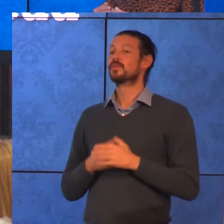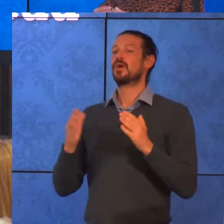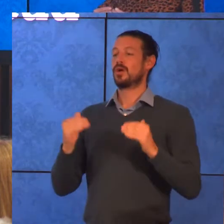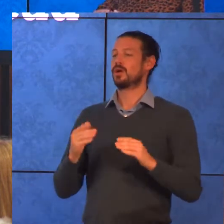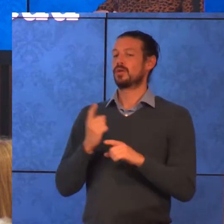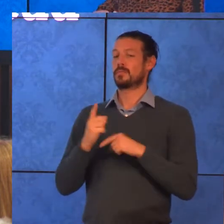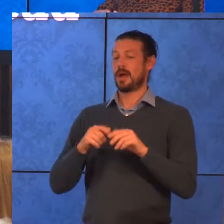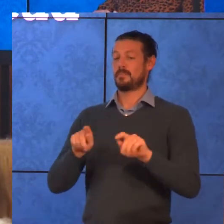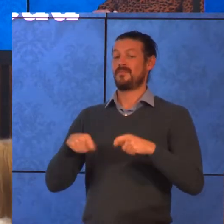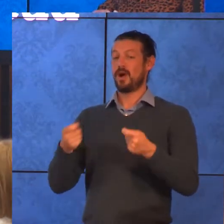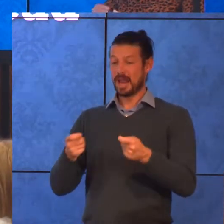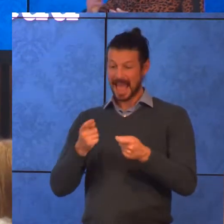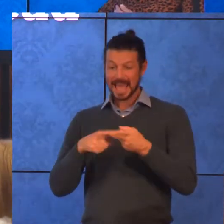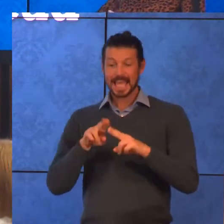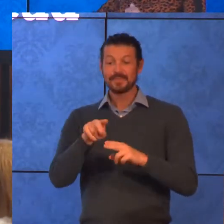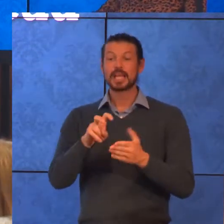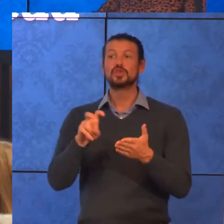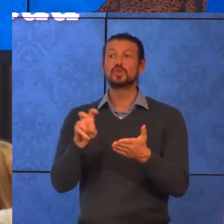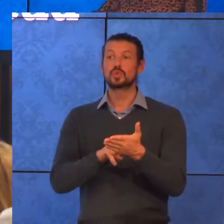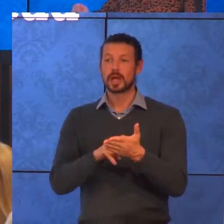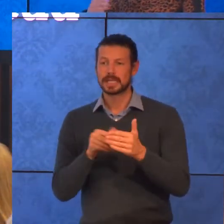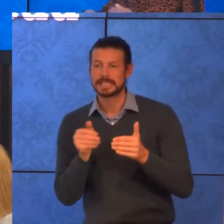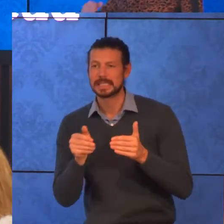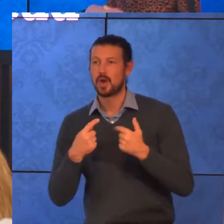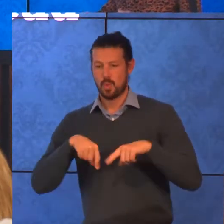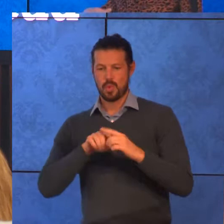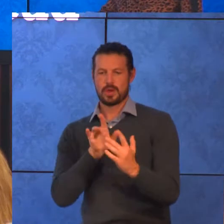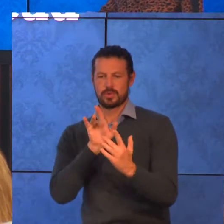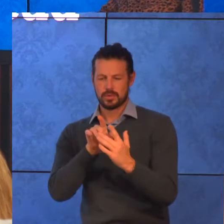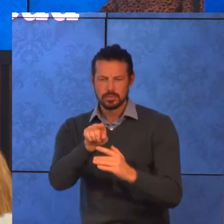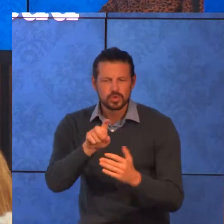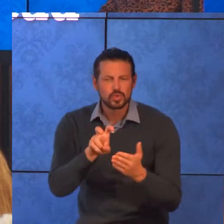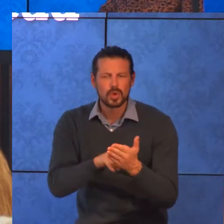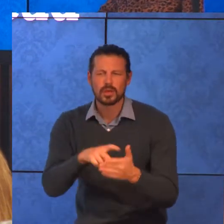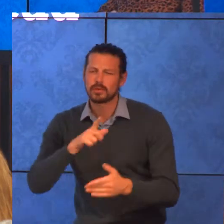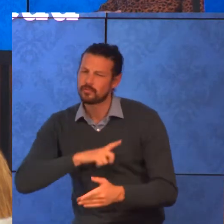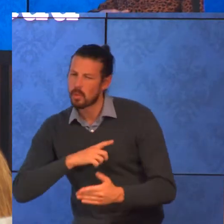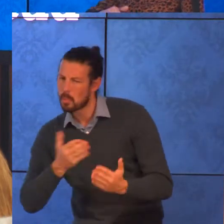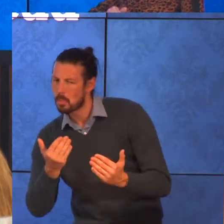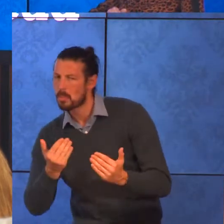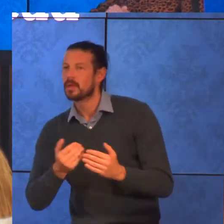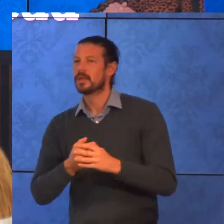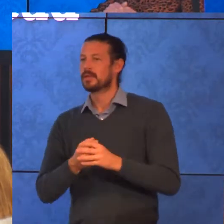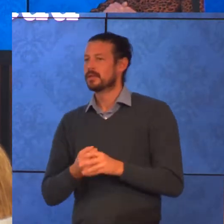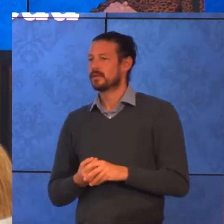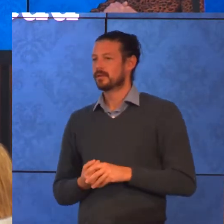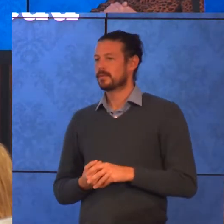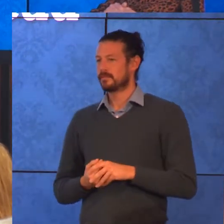we know that a provider is struggling, we will always make contact and try and understand what the reasons are. But what we